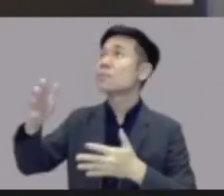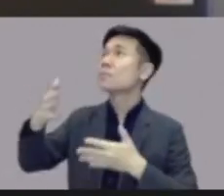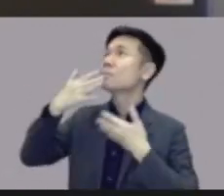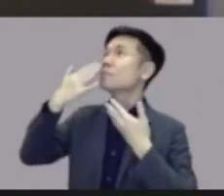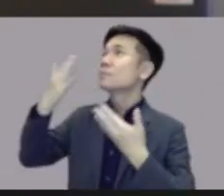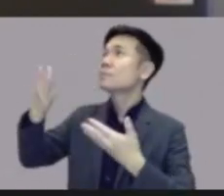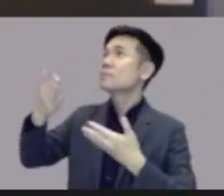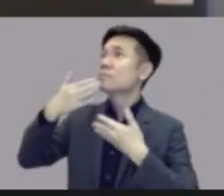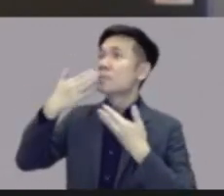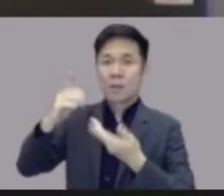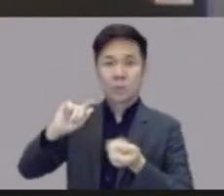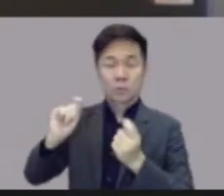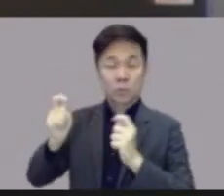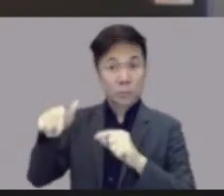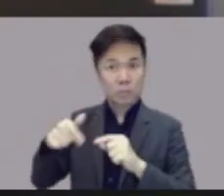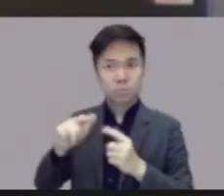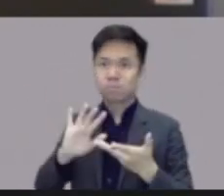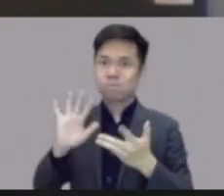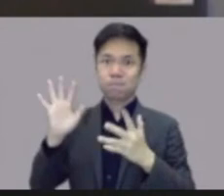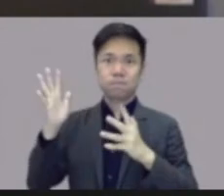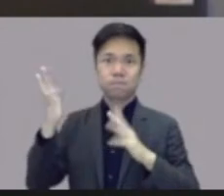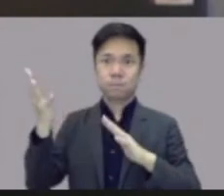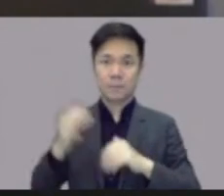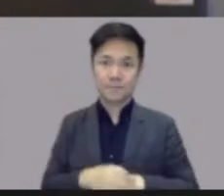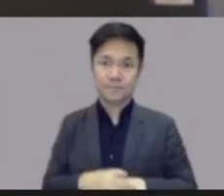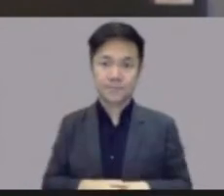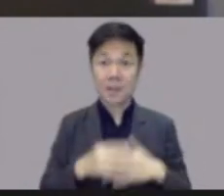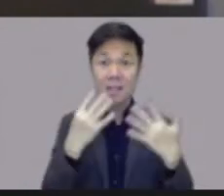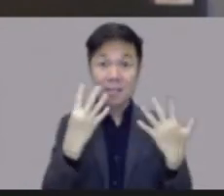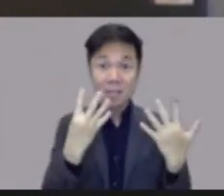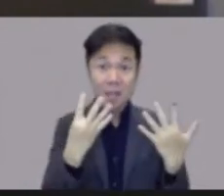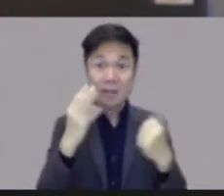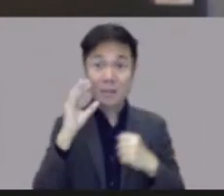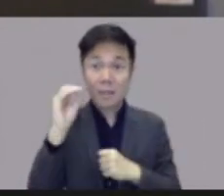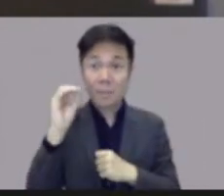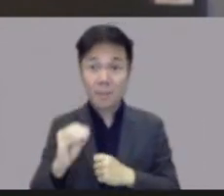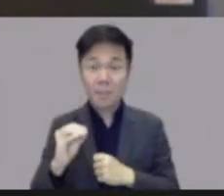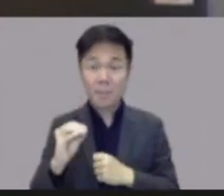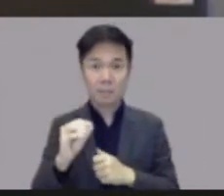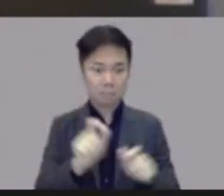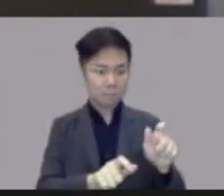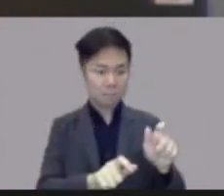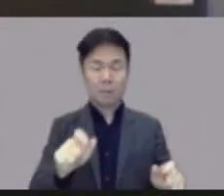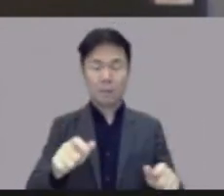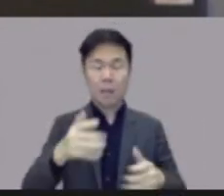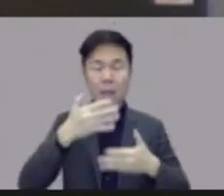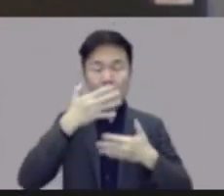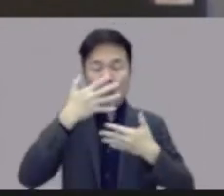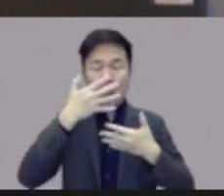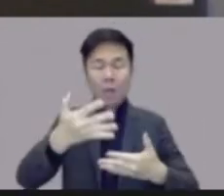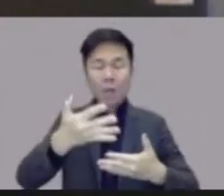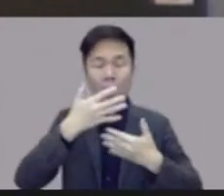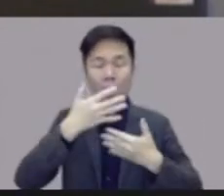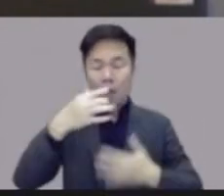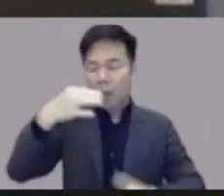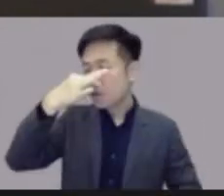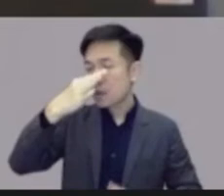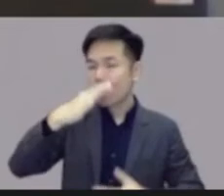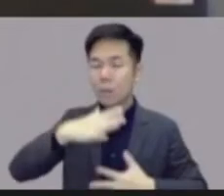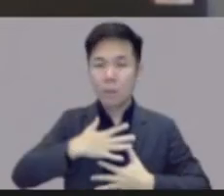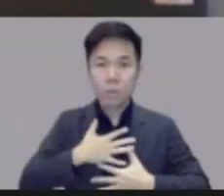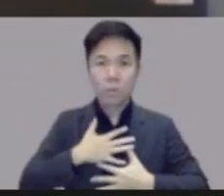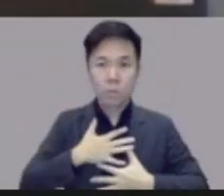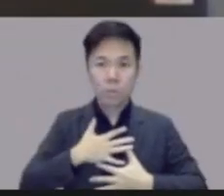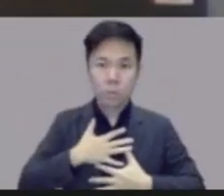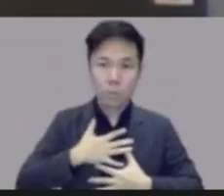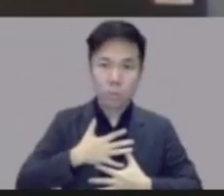region ninety percent of our population breathe unsafe air and our cities are regularly reported as the worst